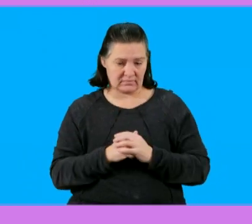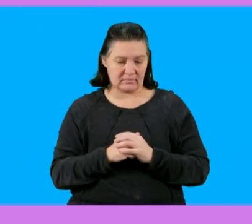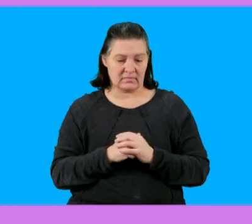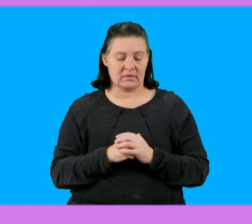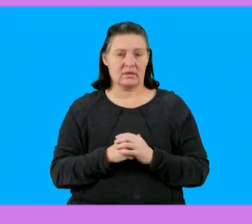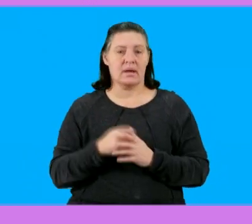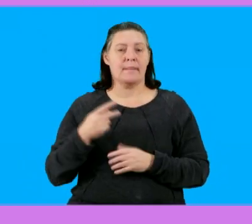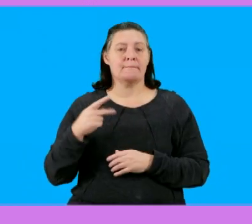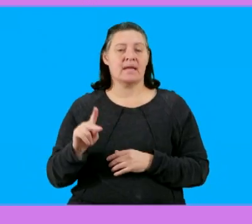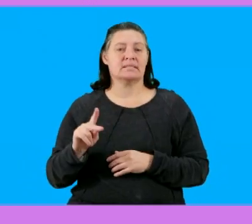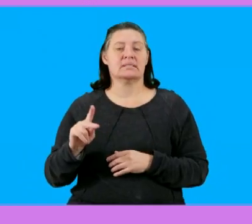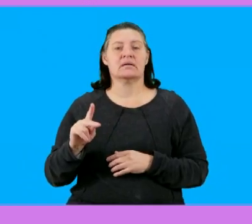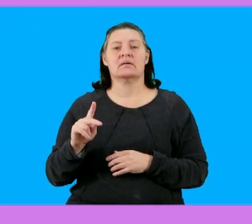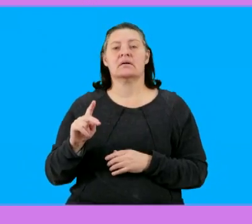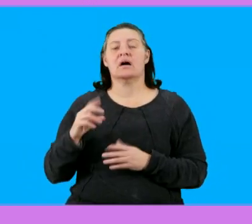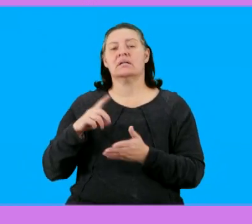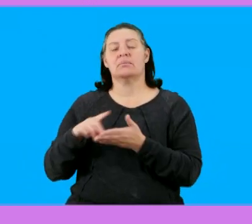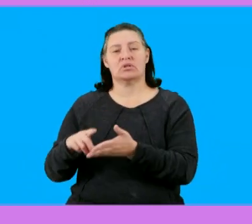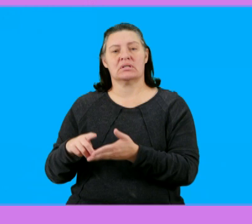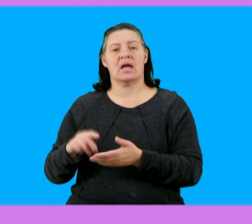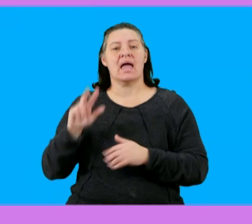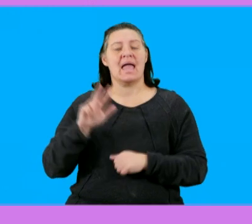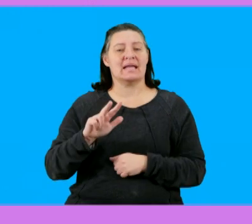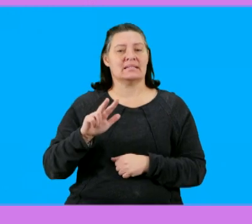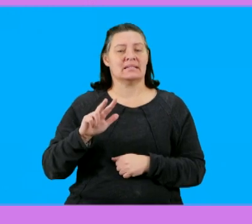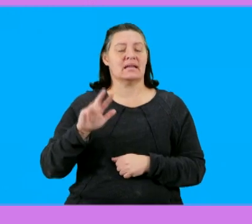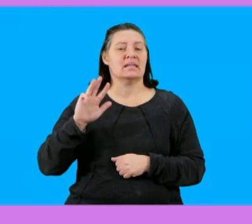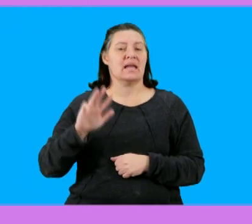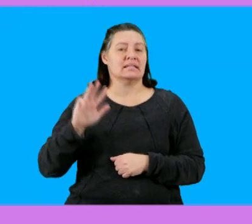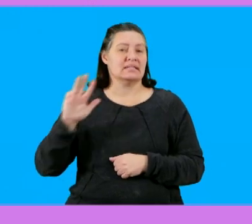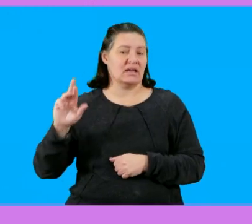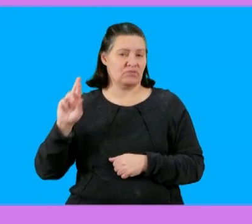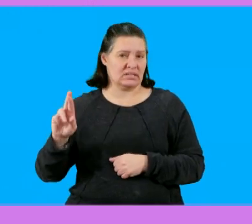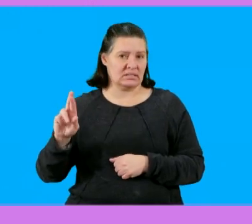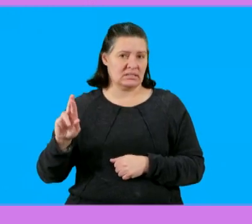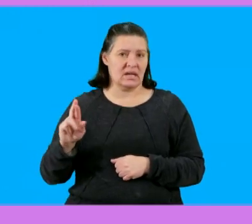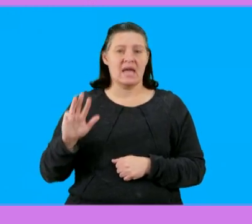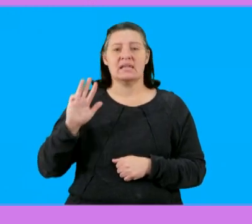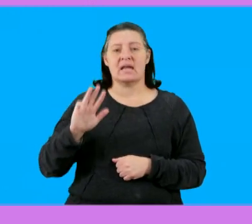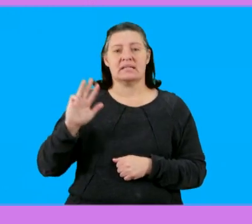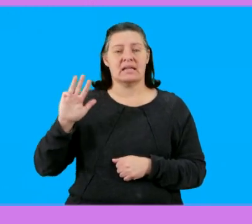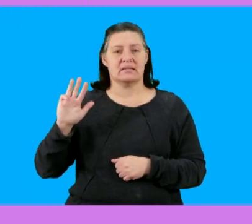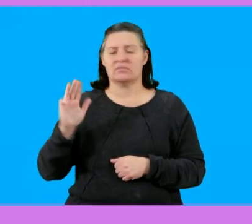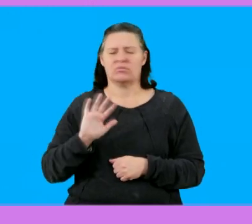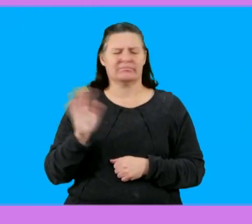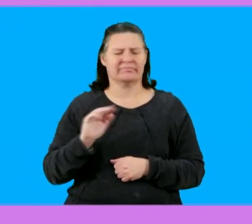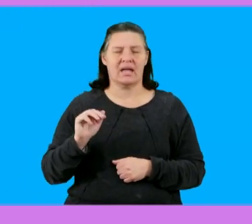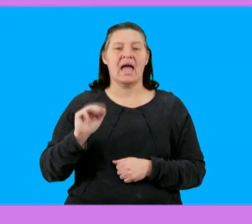Rand. He paid only a deposit of 899 Rand and 90